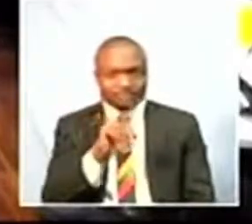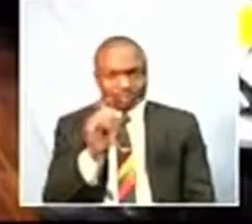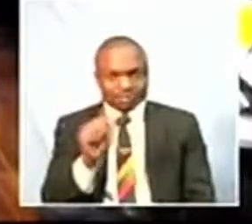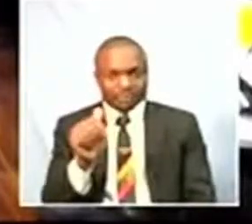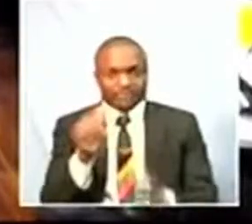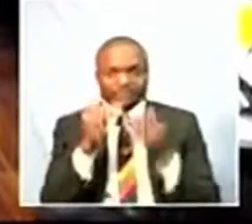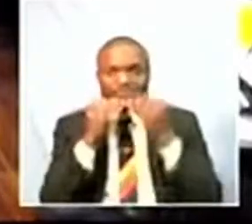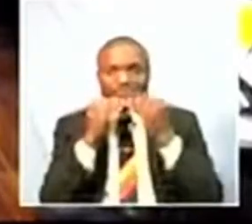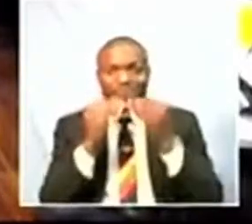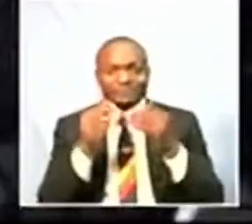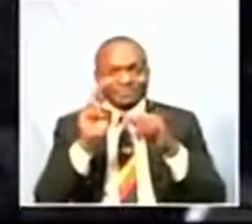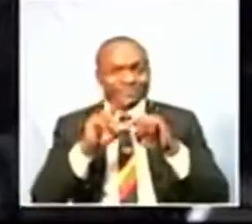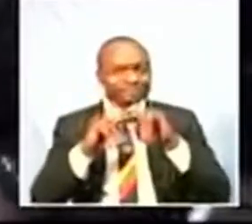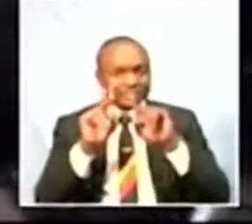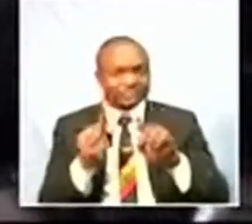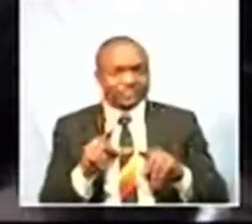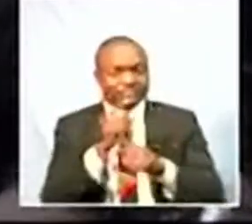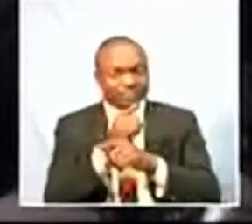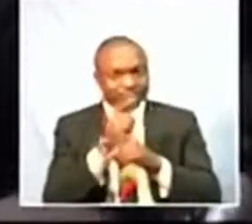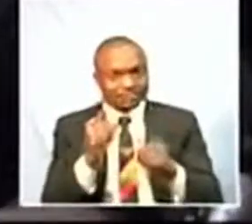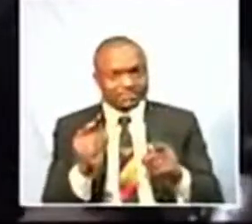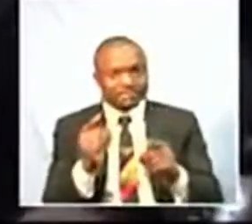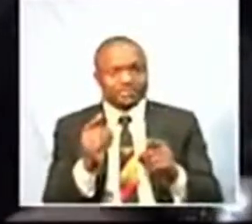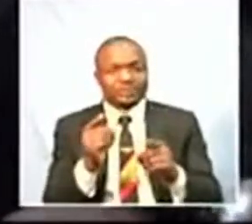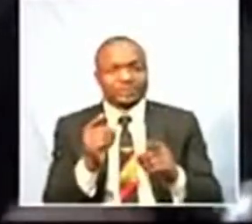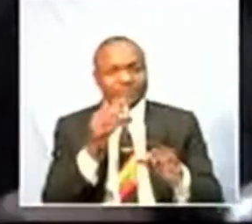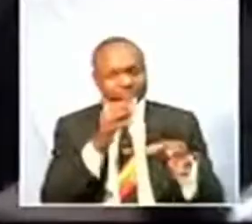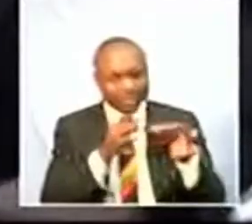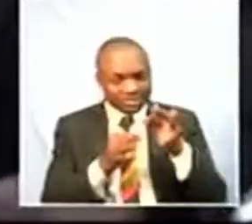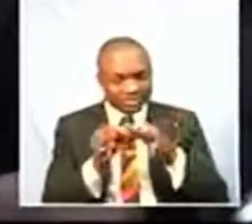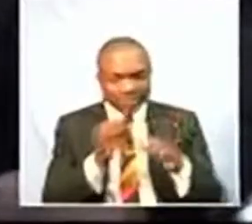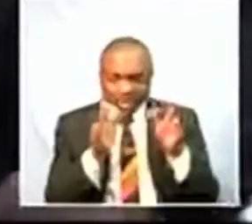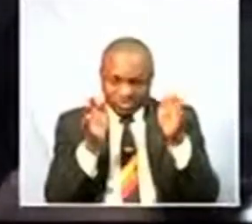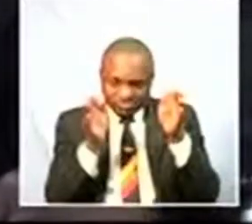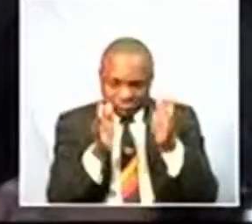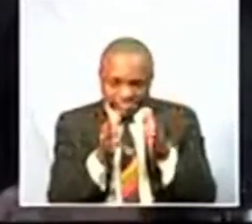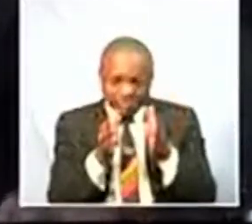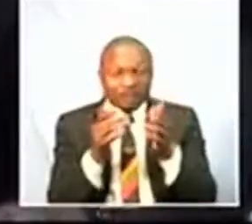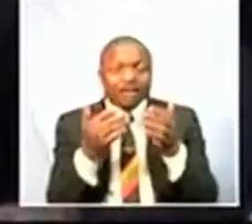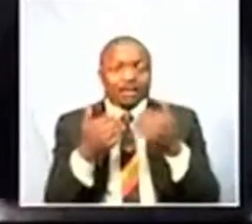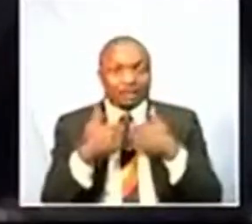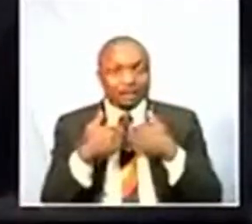Thank you, Chair. I'll just summarize. I've got so many, what I've seen, the